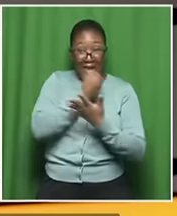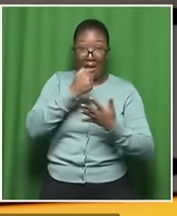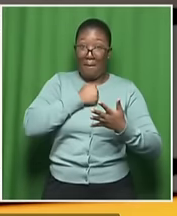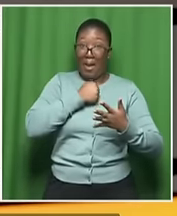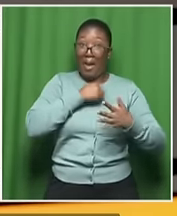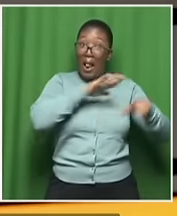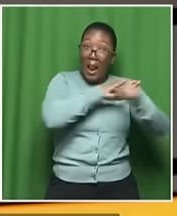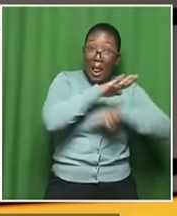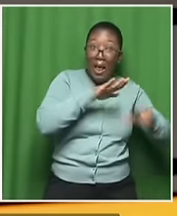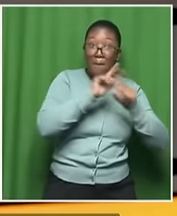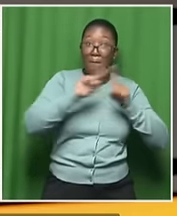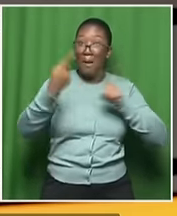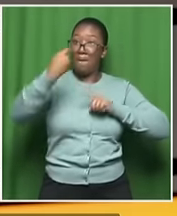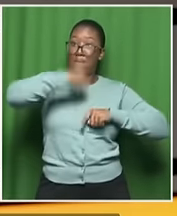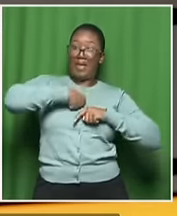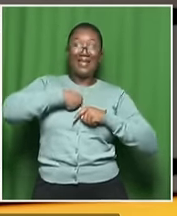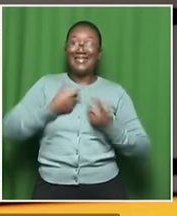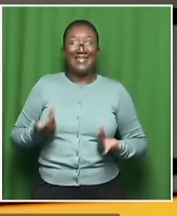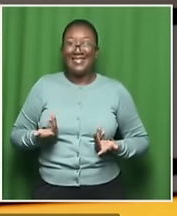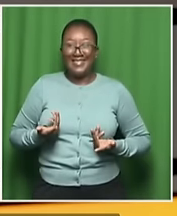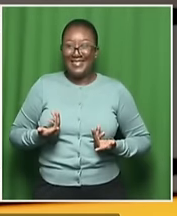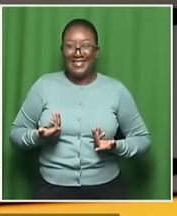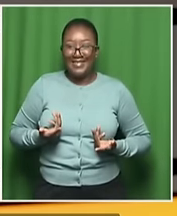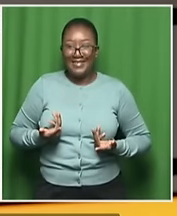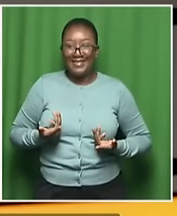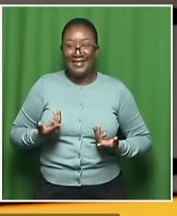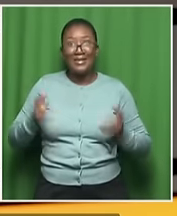and expropriation without compensation.